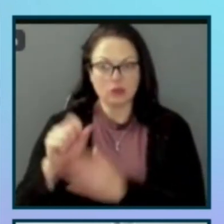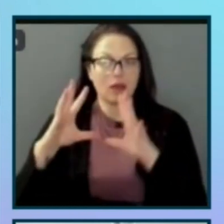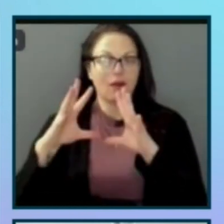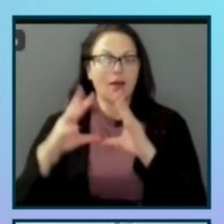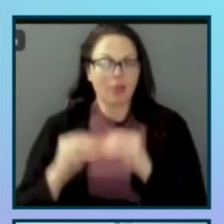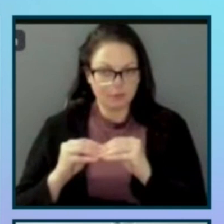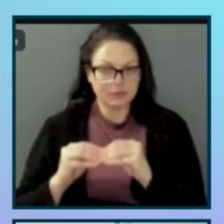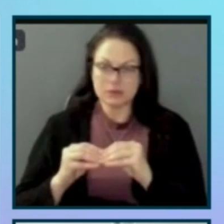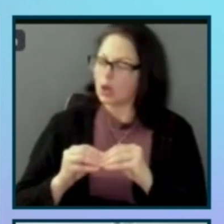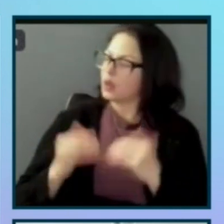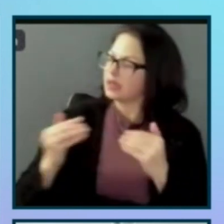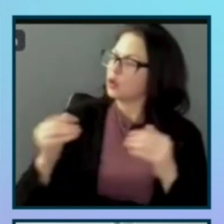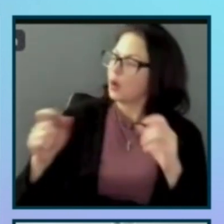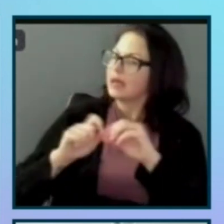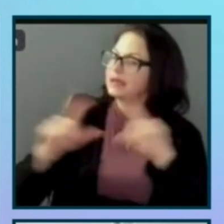please.